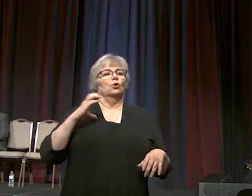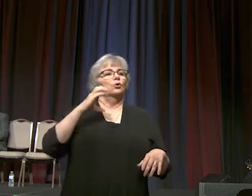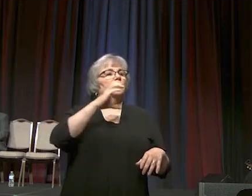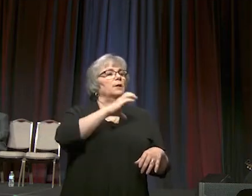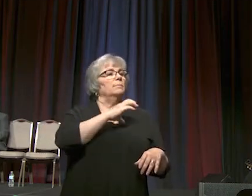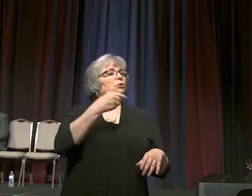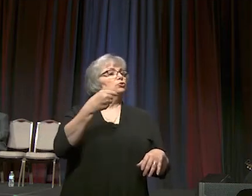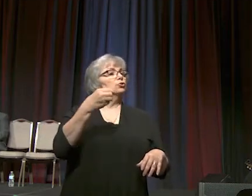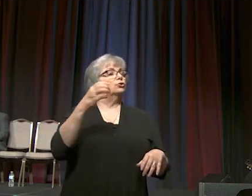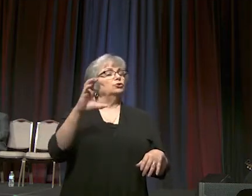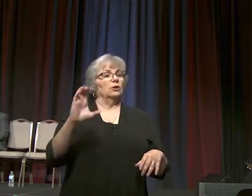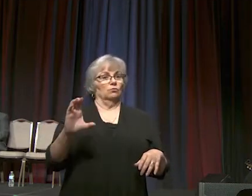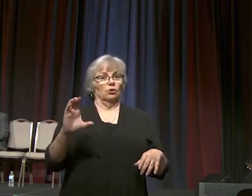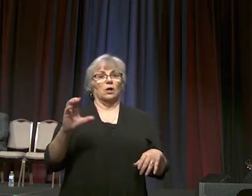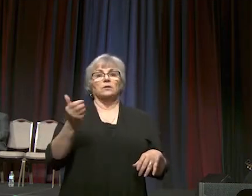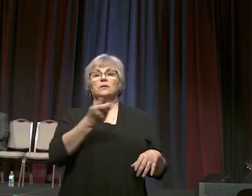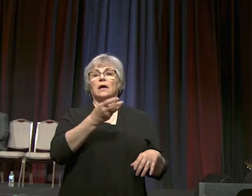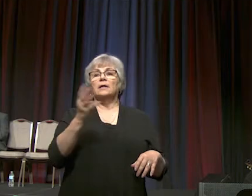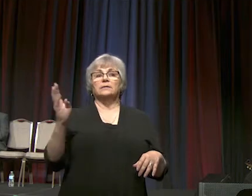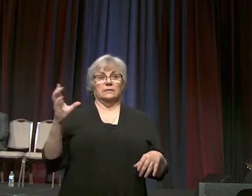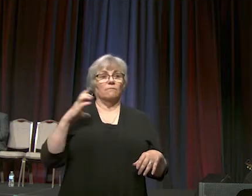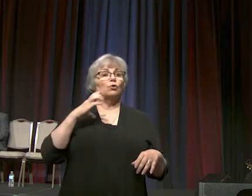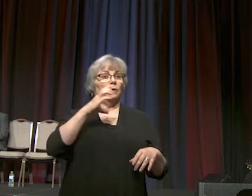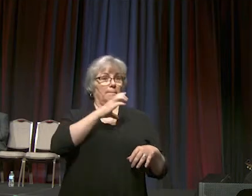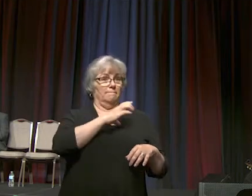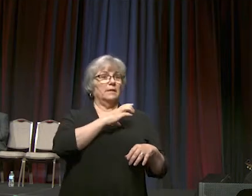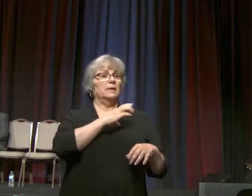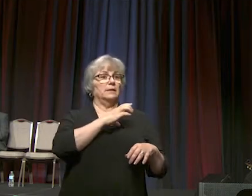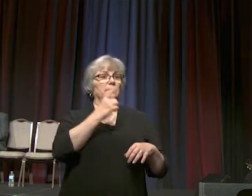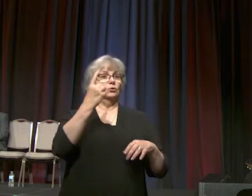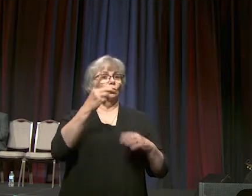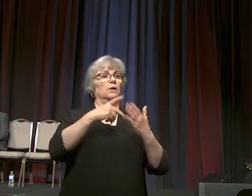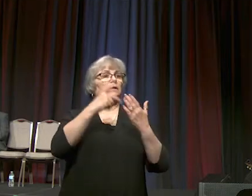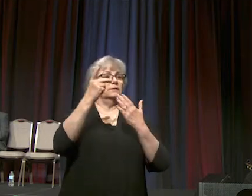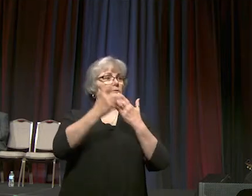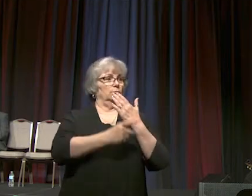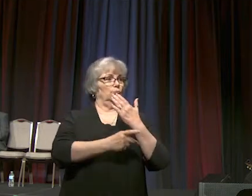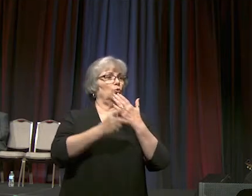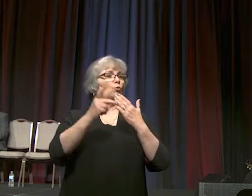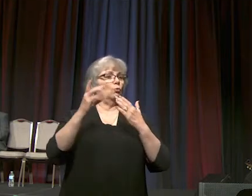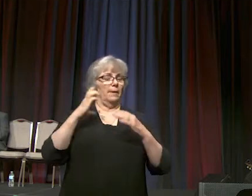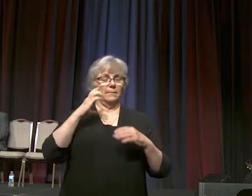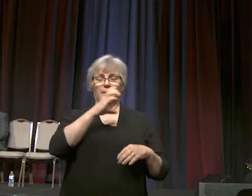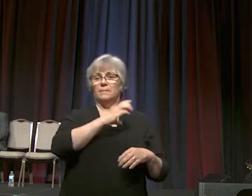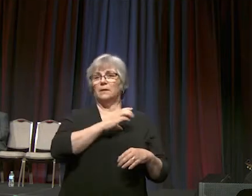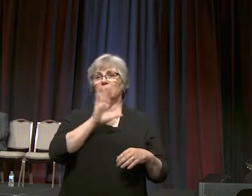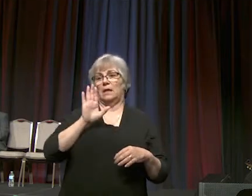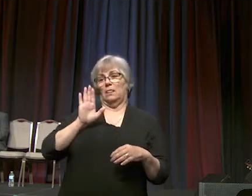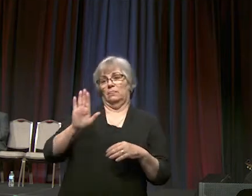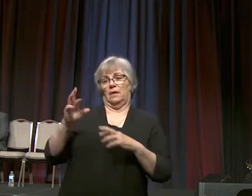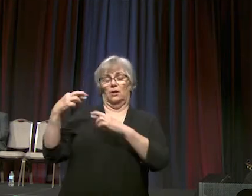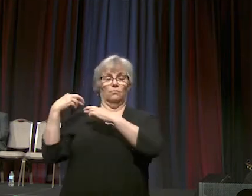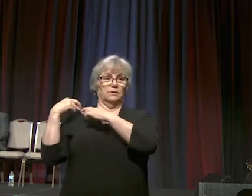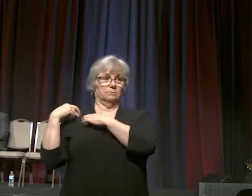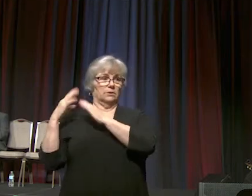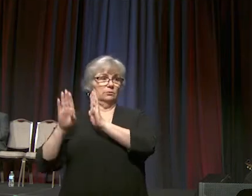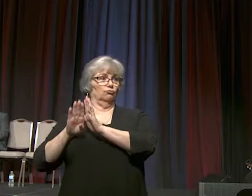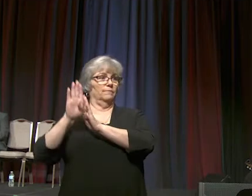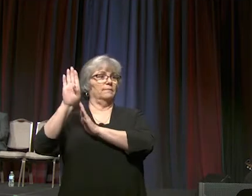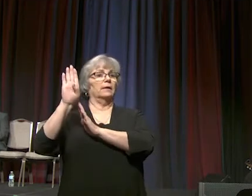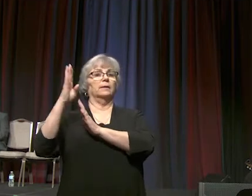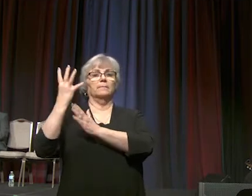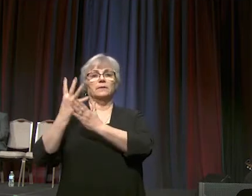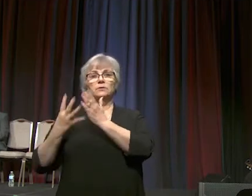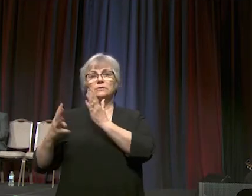the General Conference has several committees, and one of them is the Program Committee, and it's their responsibility to develop the